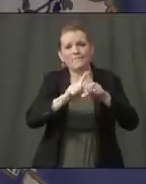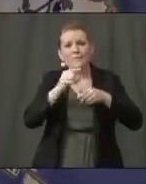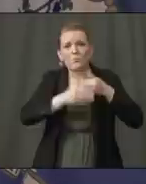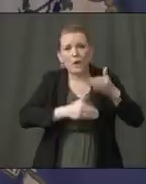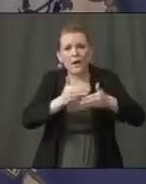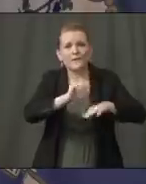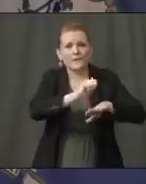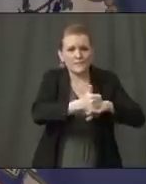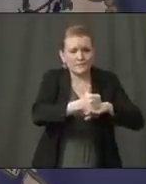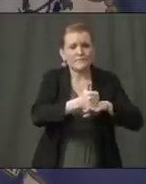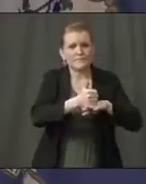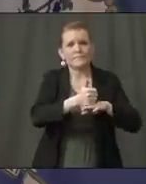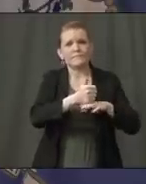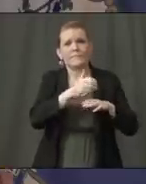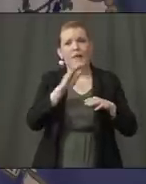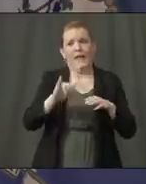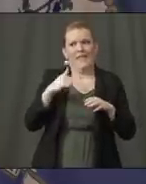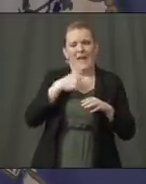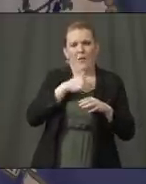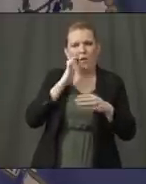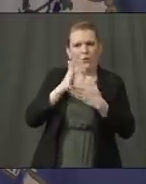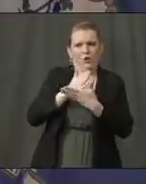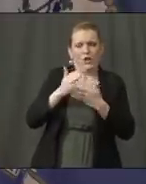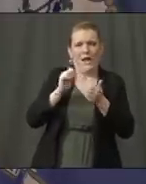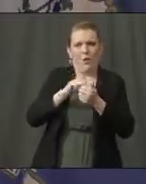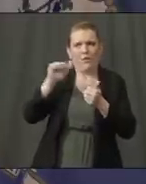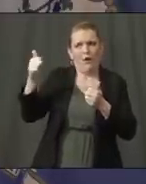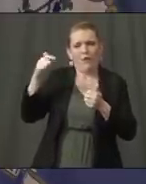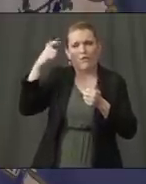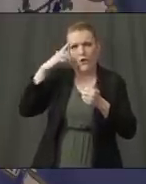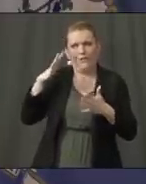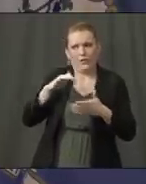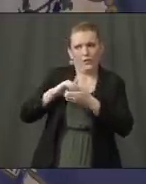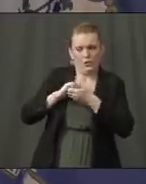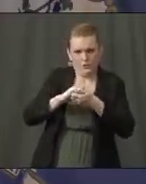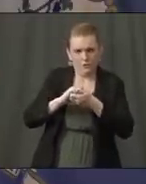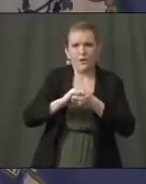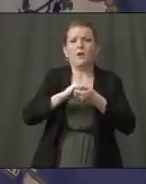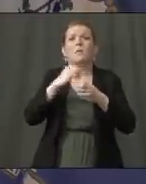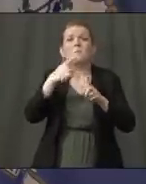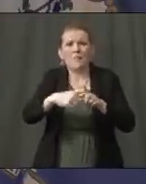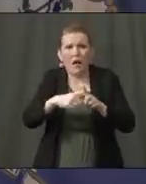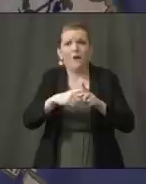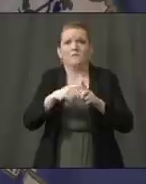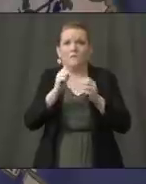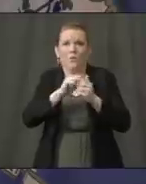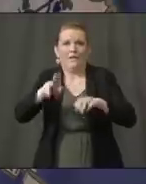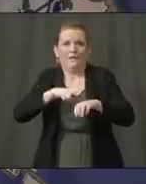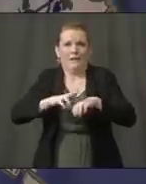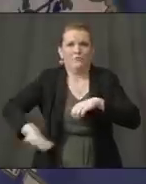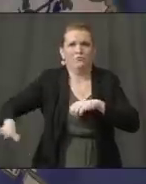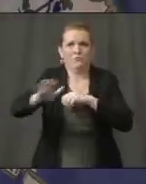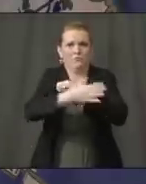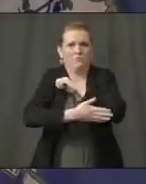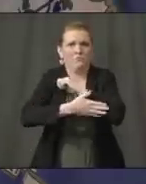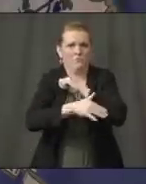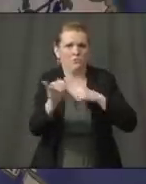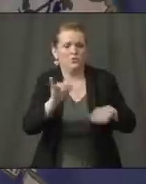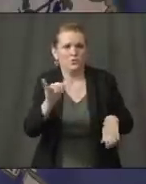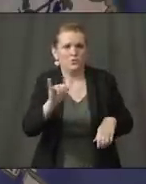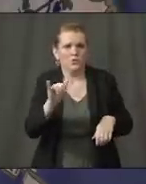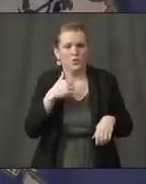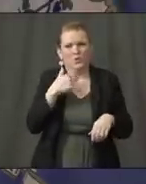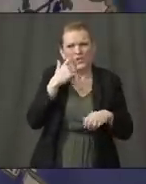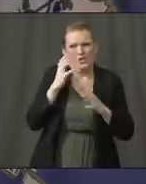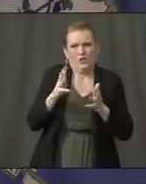governors, and more importantly, or just as importantly, sharing on a national basis. We talked to Dr. Birx about that just this morning,